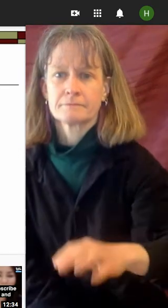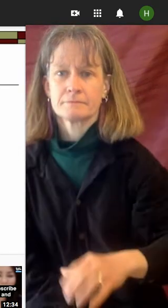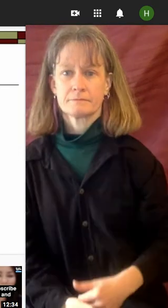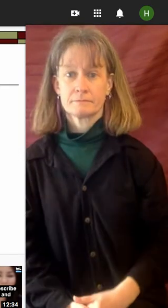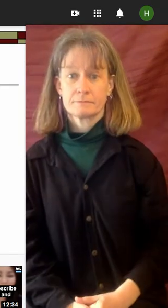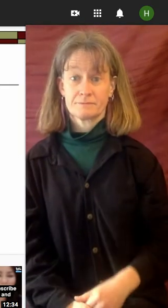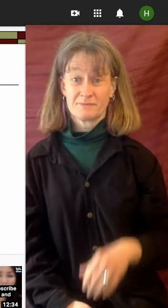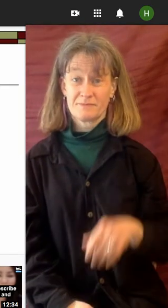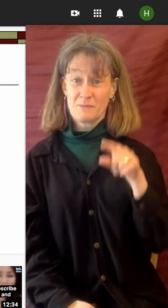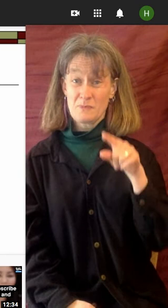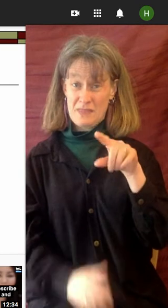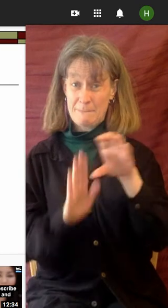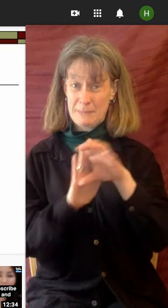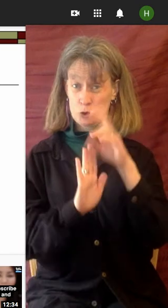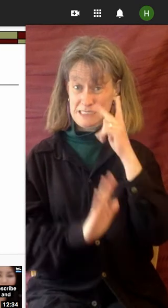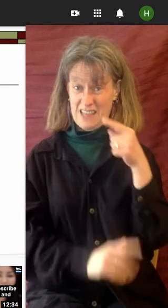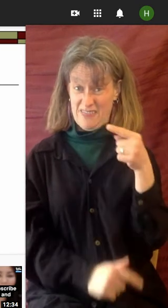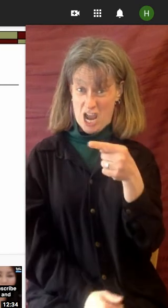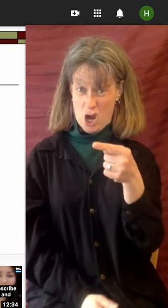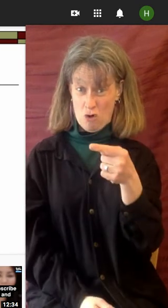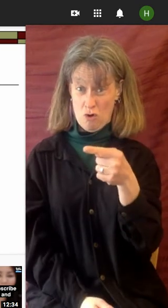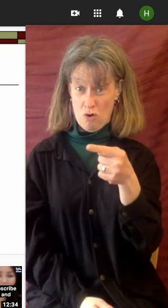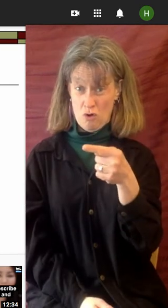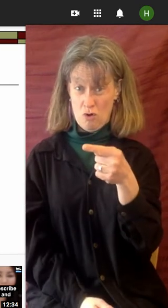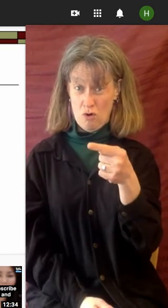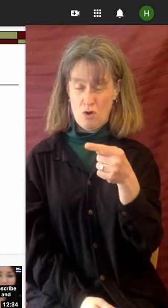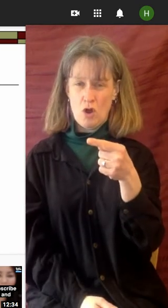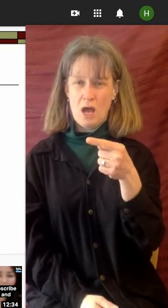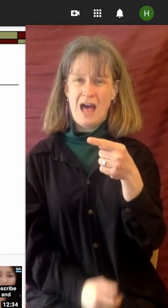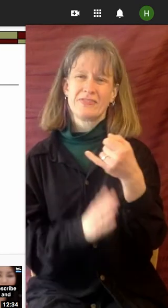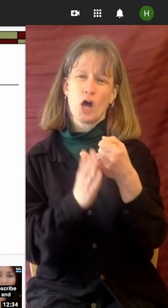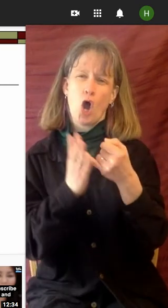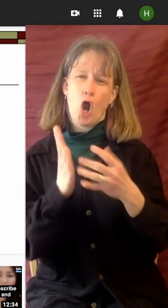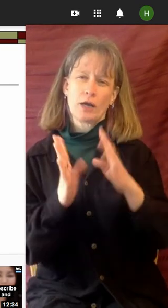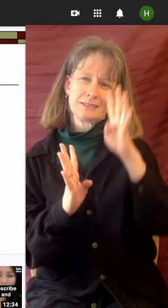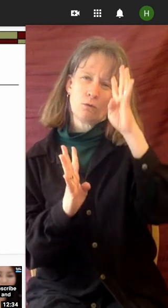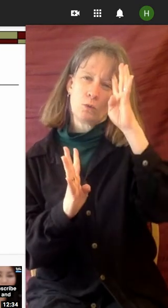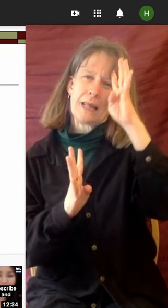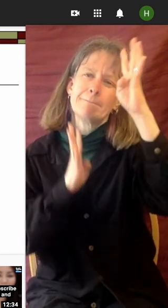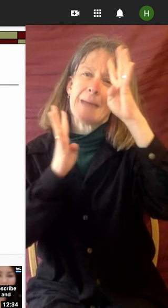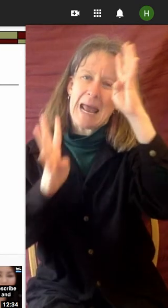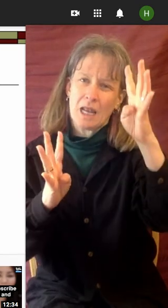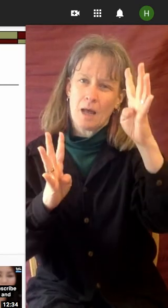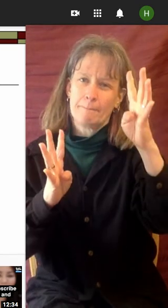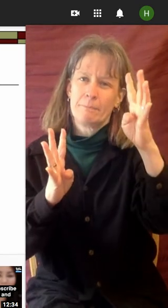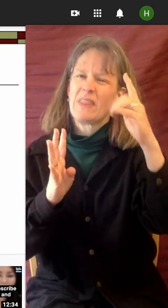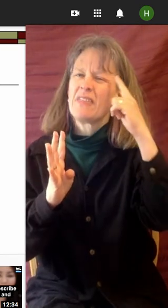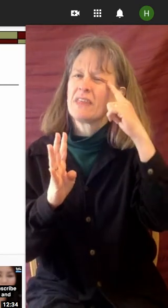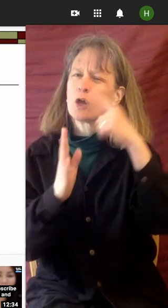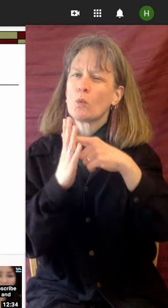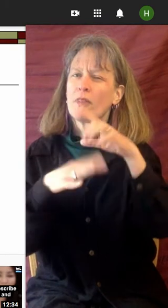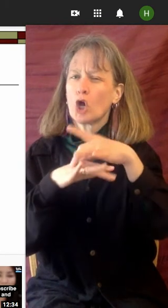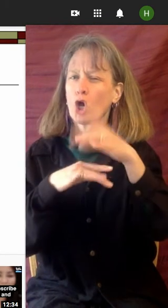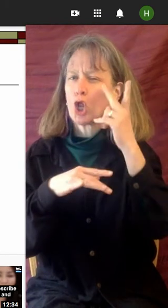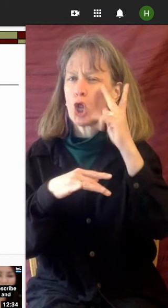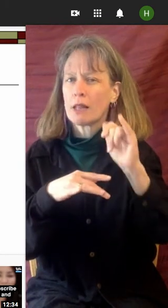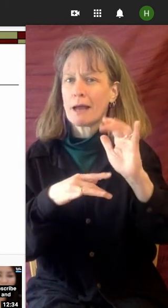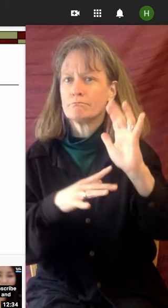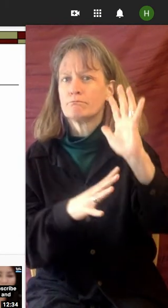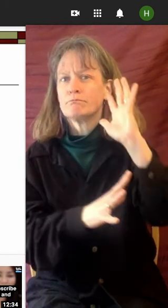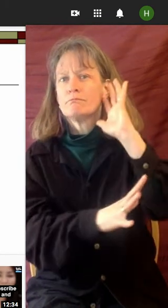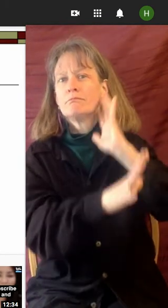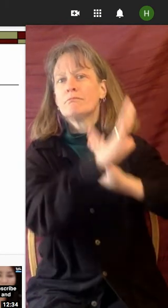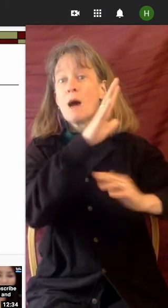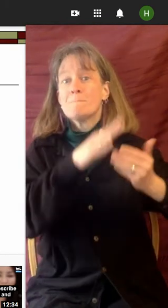This is a picture that an artist made of what the earth looked like before life was